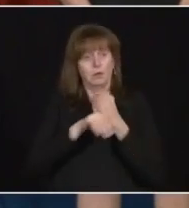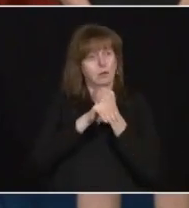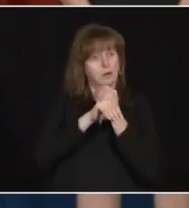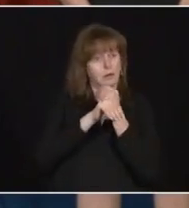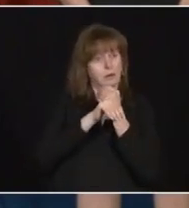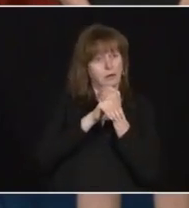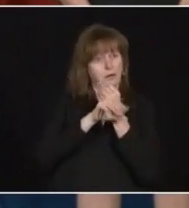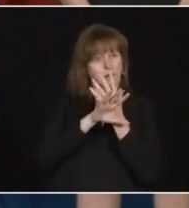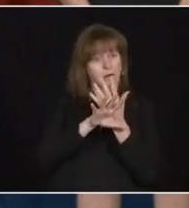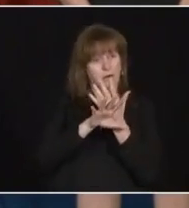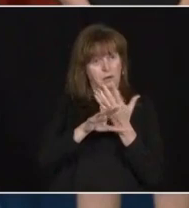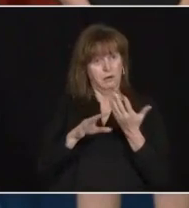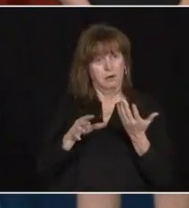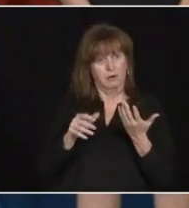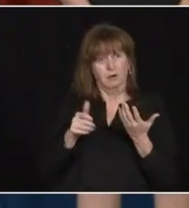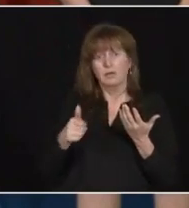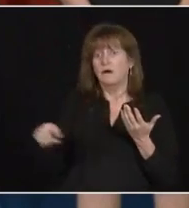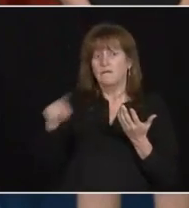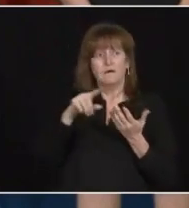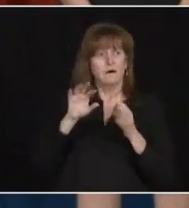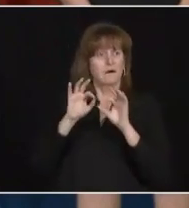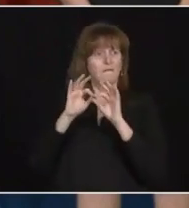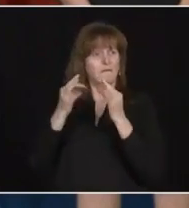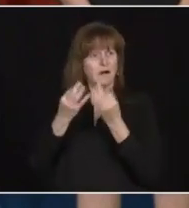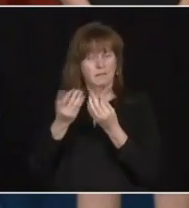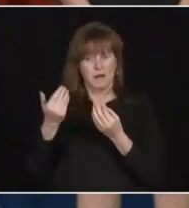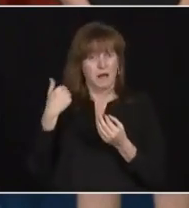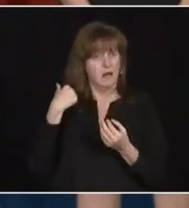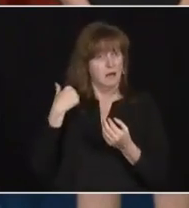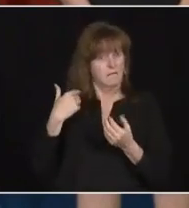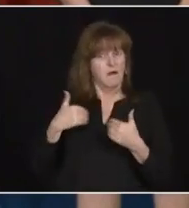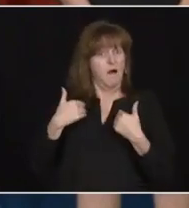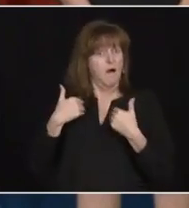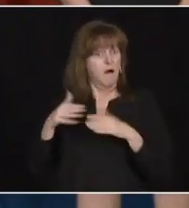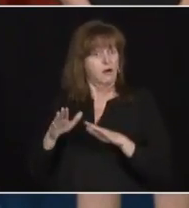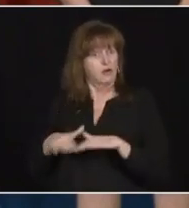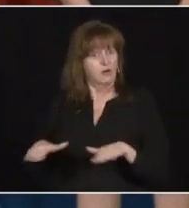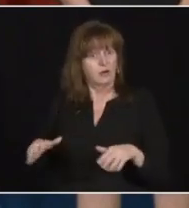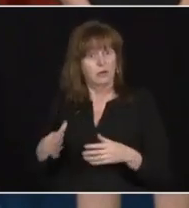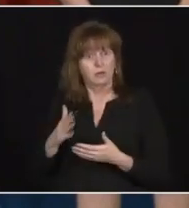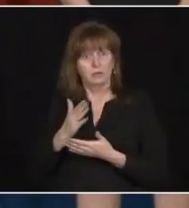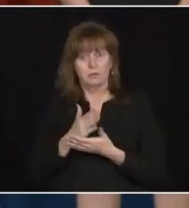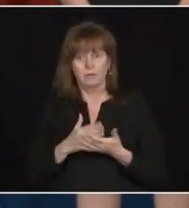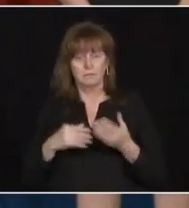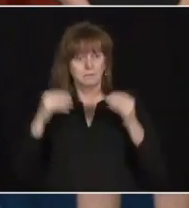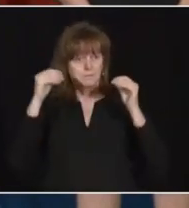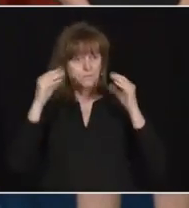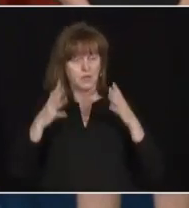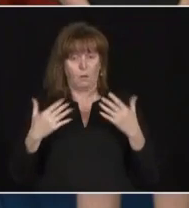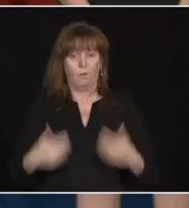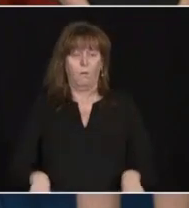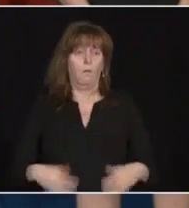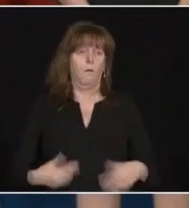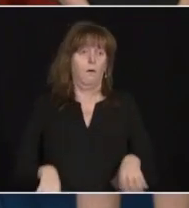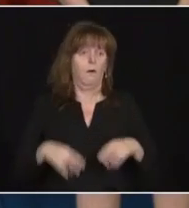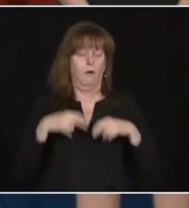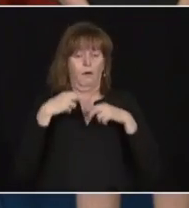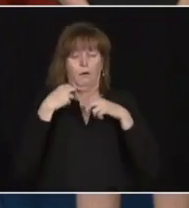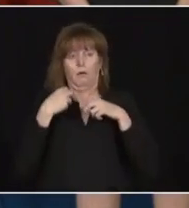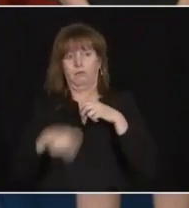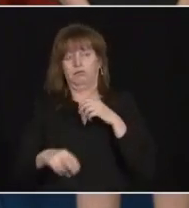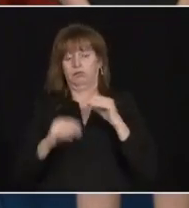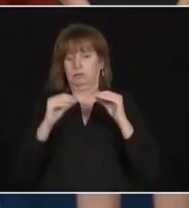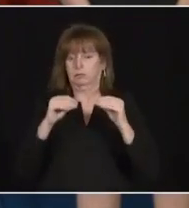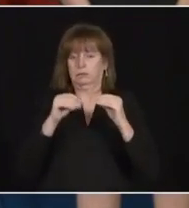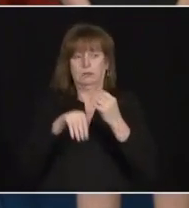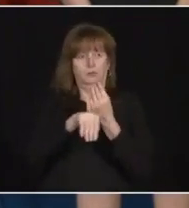well distance learning is working right now? Because some teachers say it's quite difficult to actually educate students virtually. Yeah,